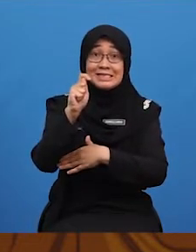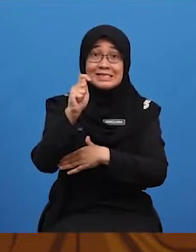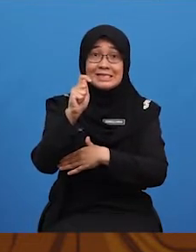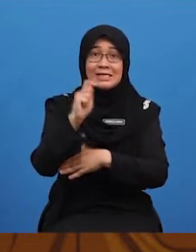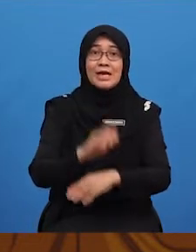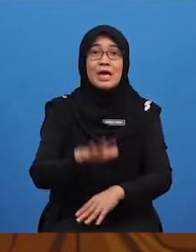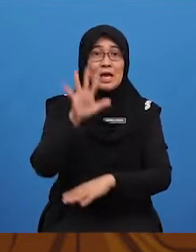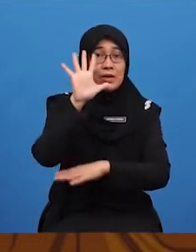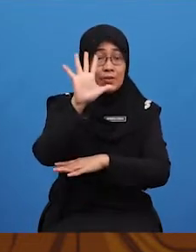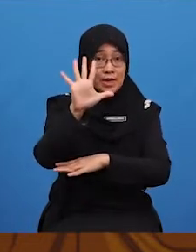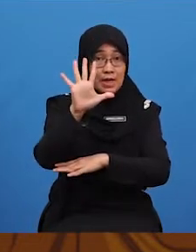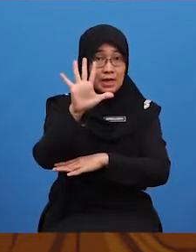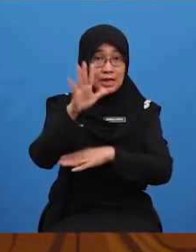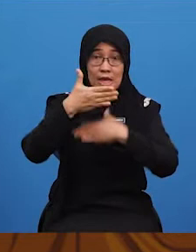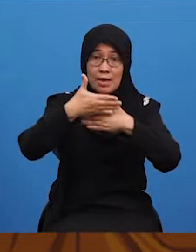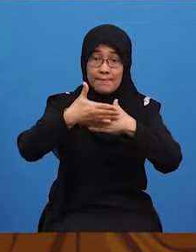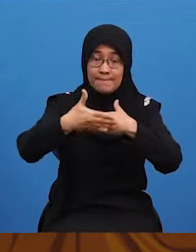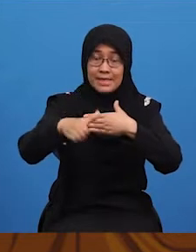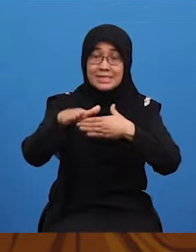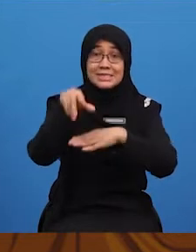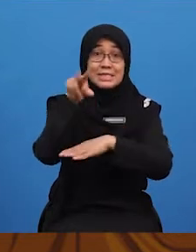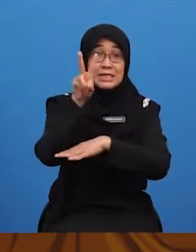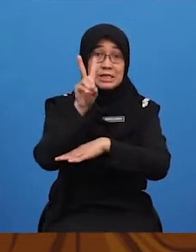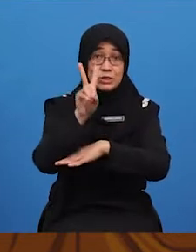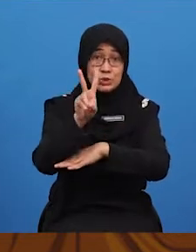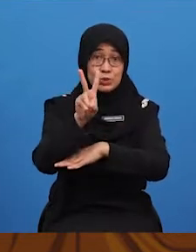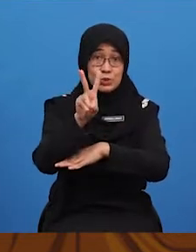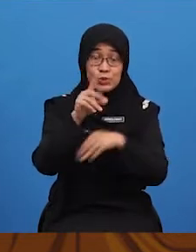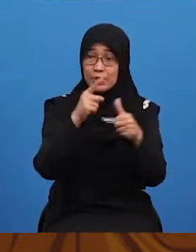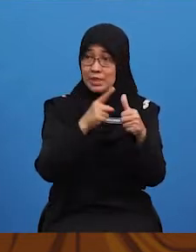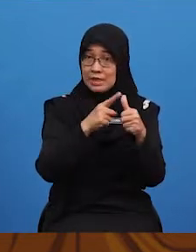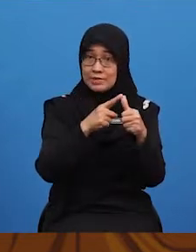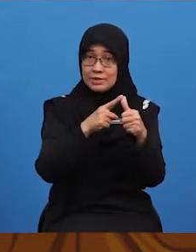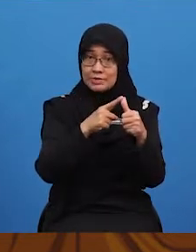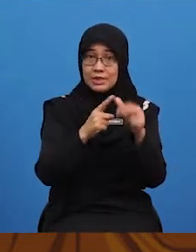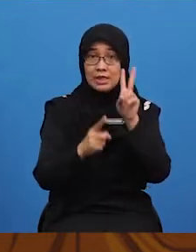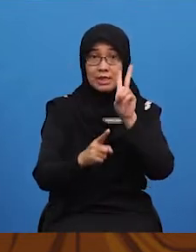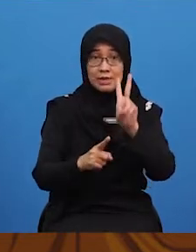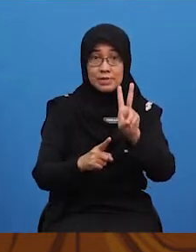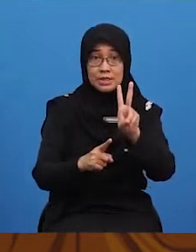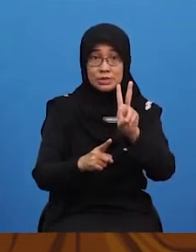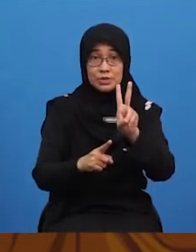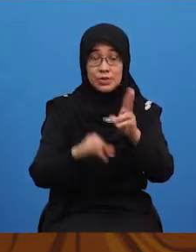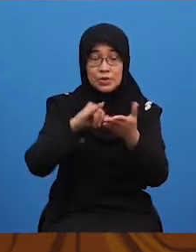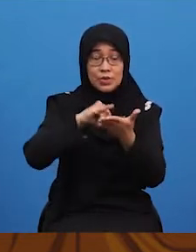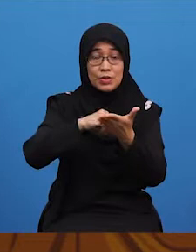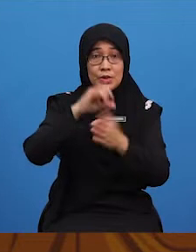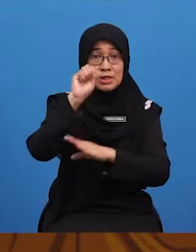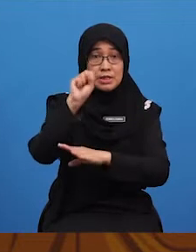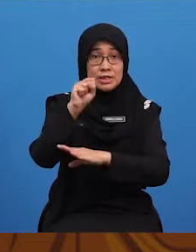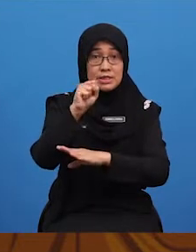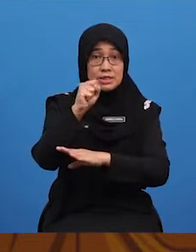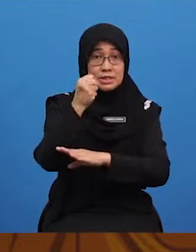we say 5, which is the number of minutes, then the word pass, and then